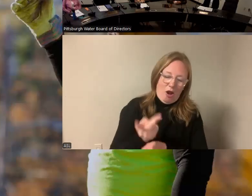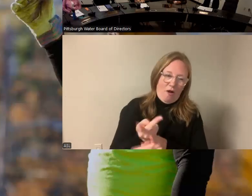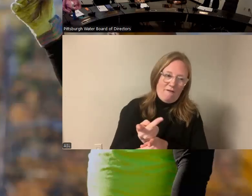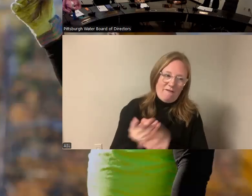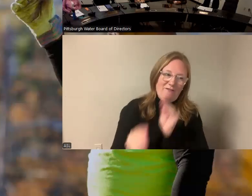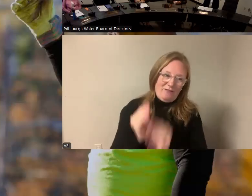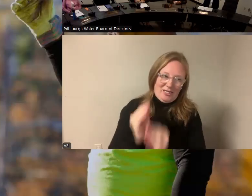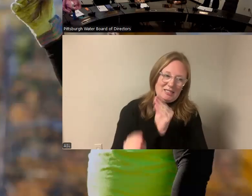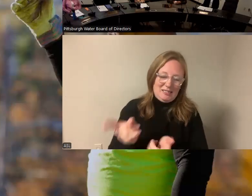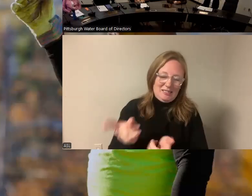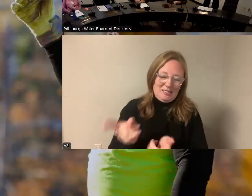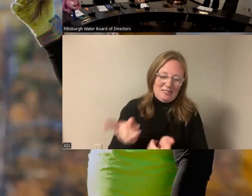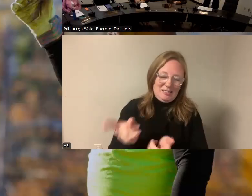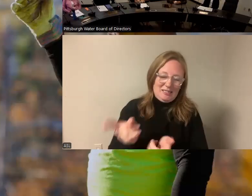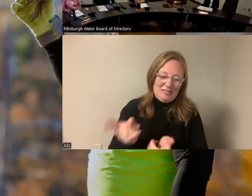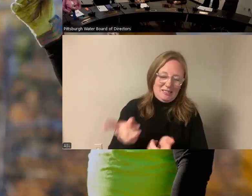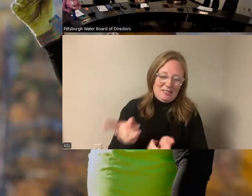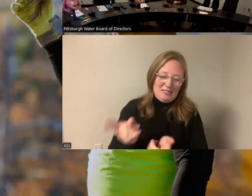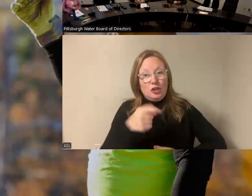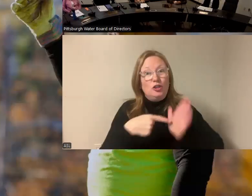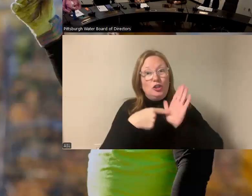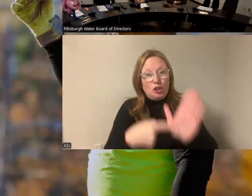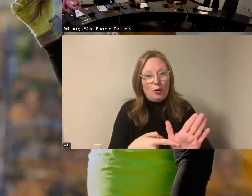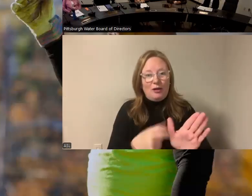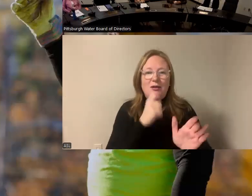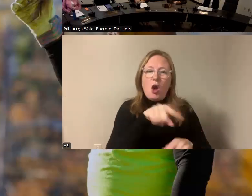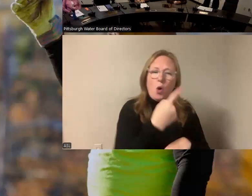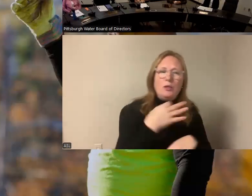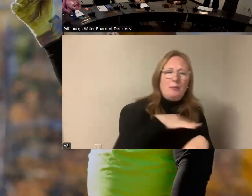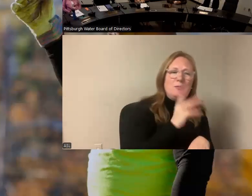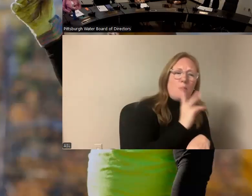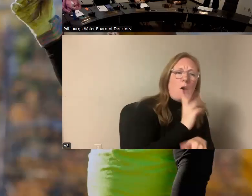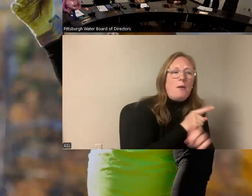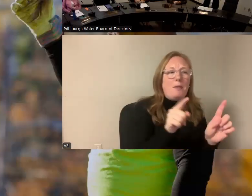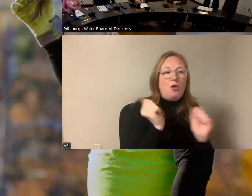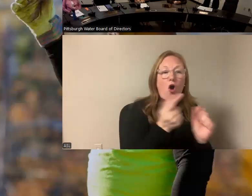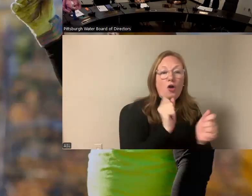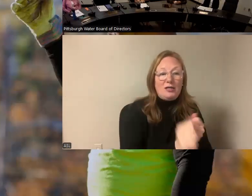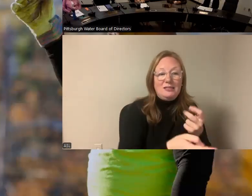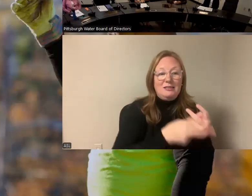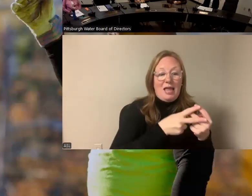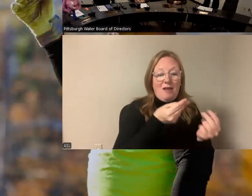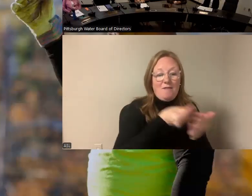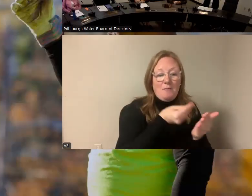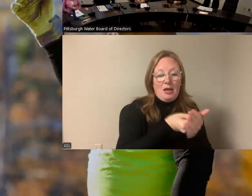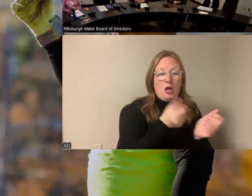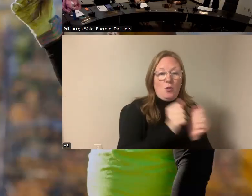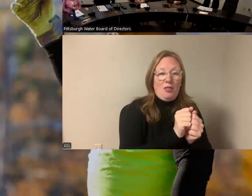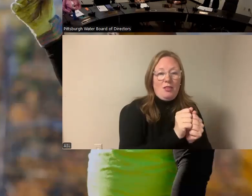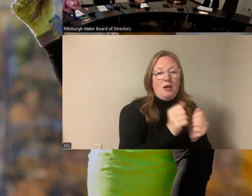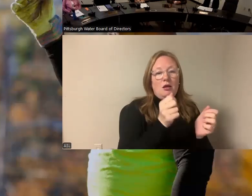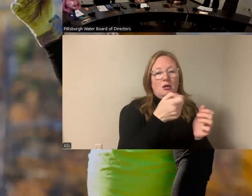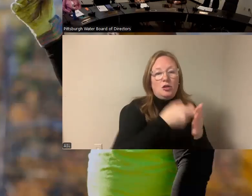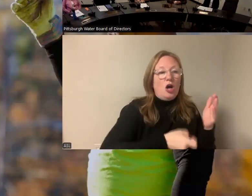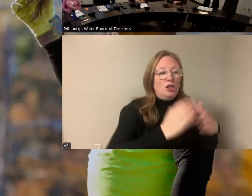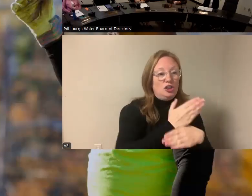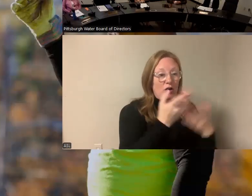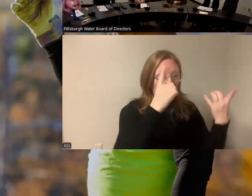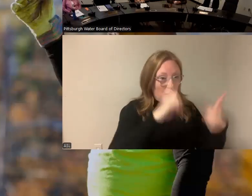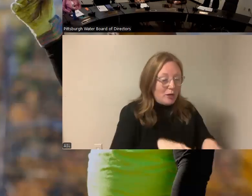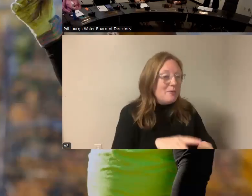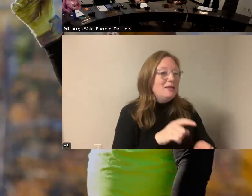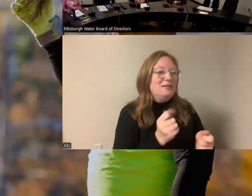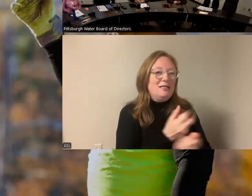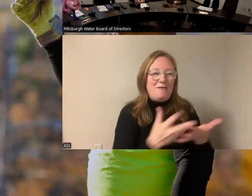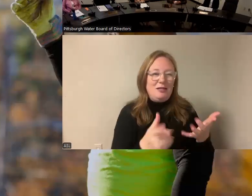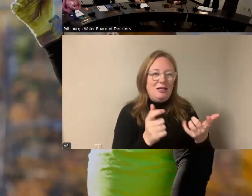and appreciate that, you know, not every Pittsburgh Water, but everyone can save money with those cost sharing agreements and the co-op agreements.